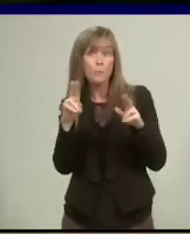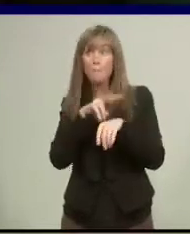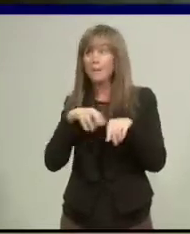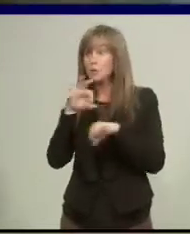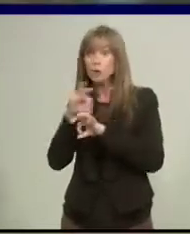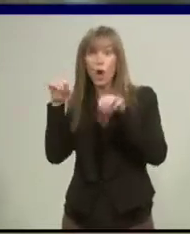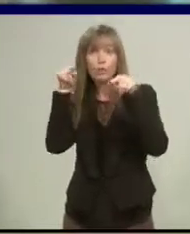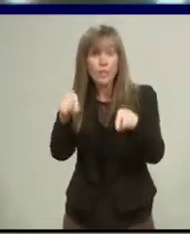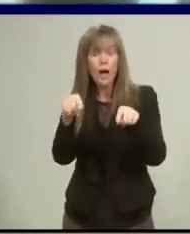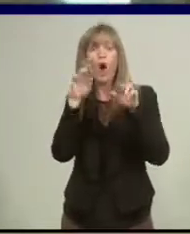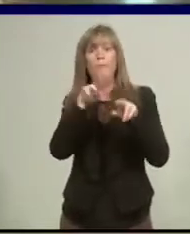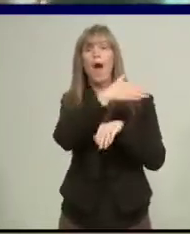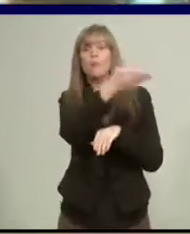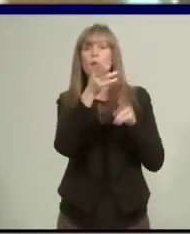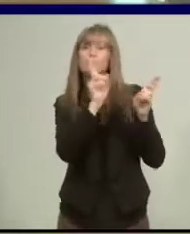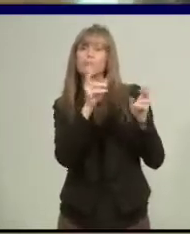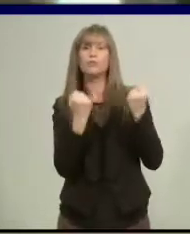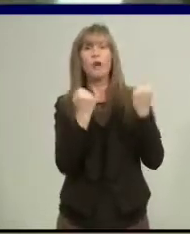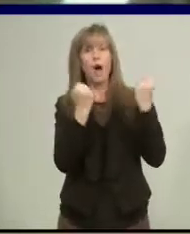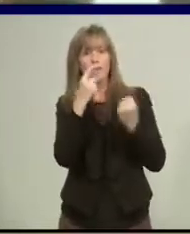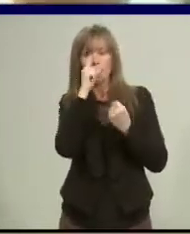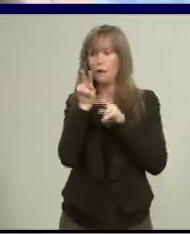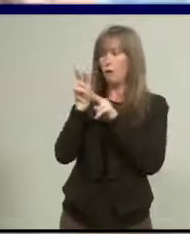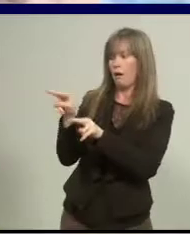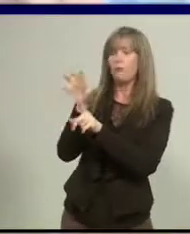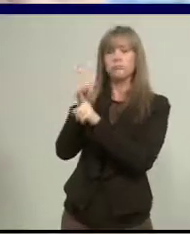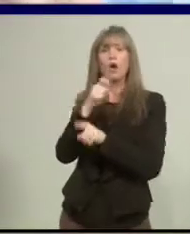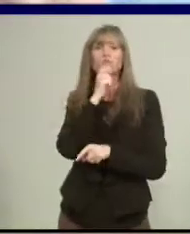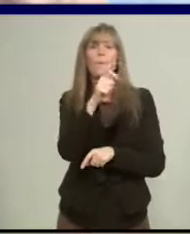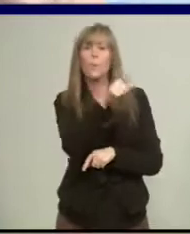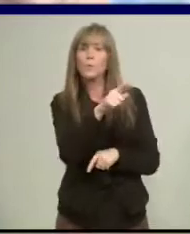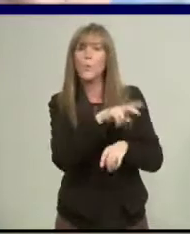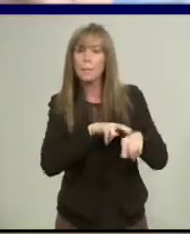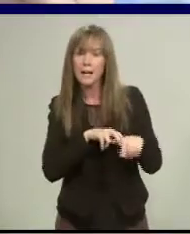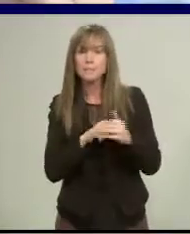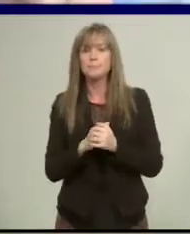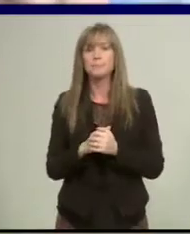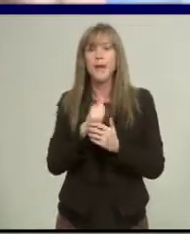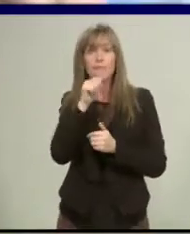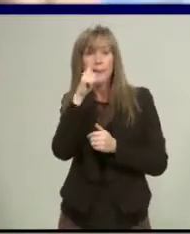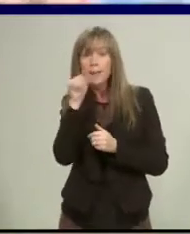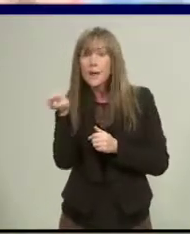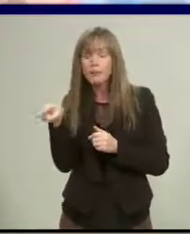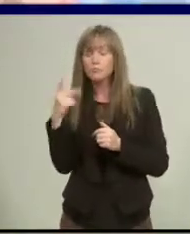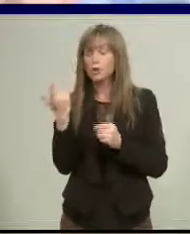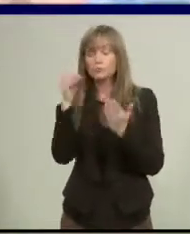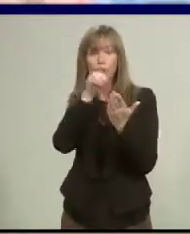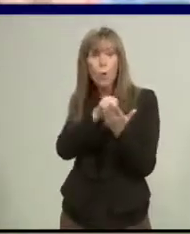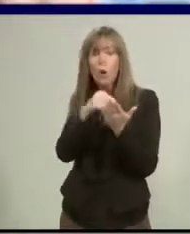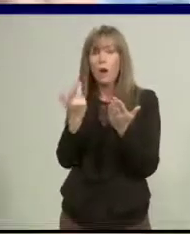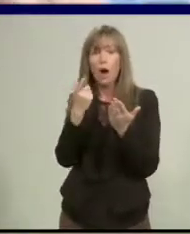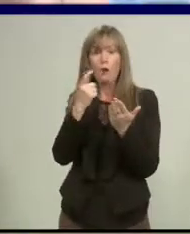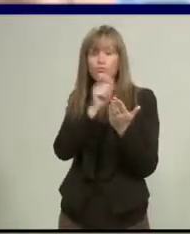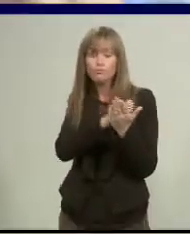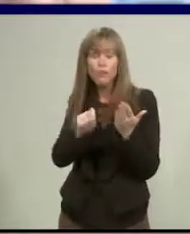force, motorists will dob on boy racers breaking the rules. Even if they can just record what they're doing by means of writing down